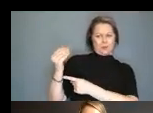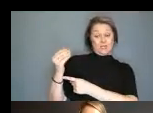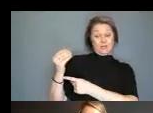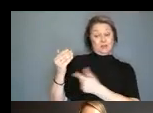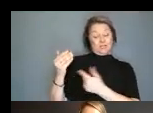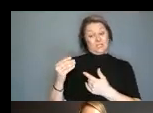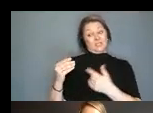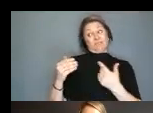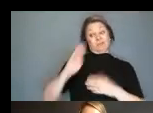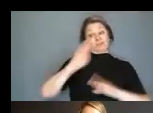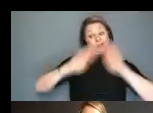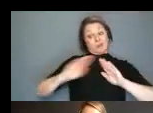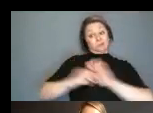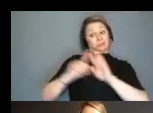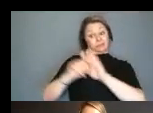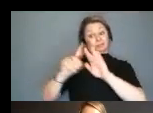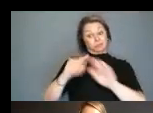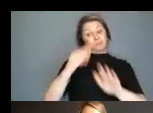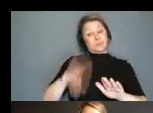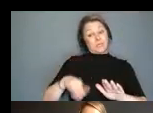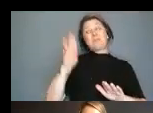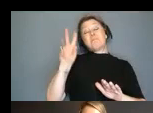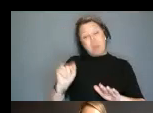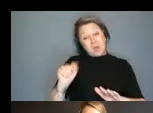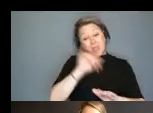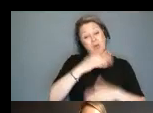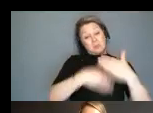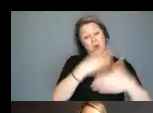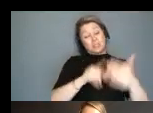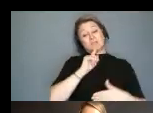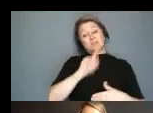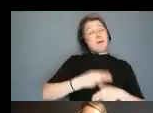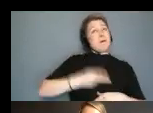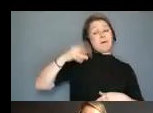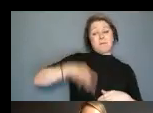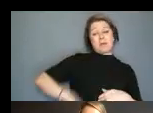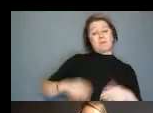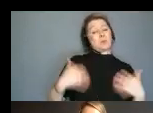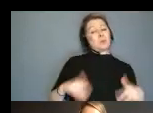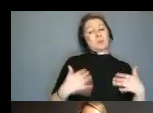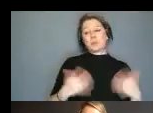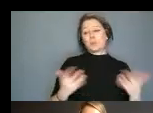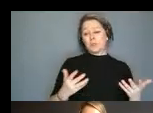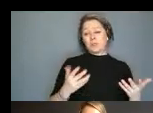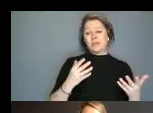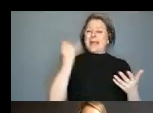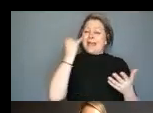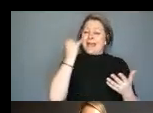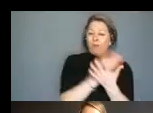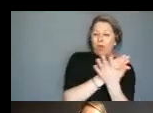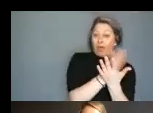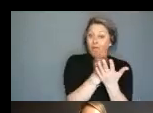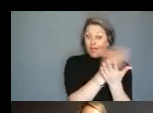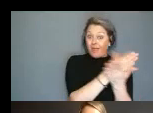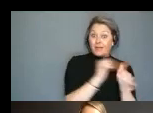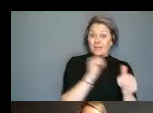but I think the process itself can be very beneficial, particularly if we think about capacity with that more holistic lens.